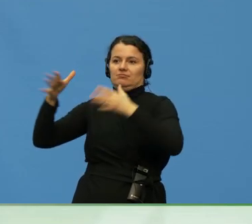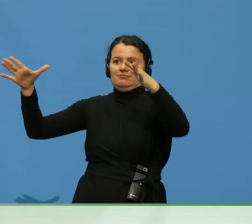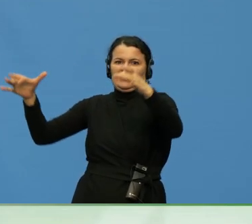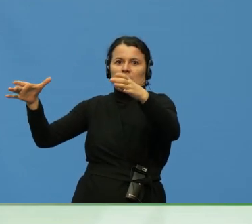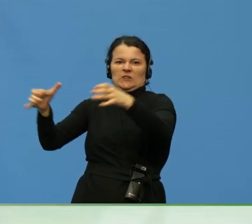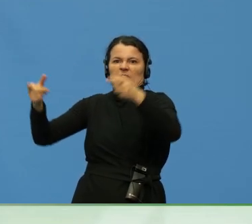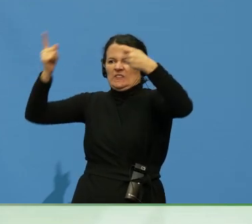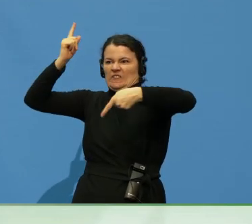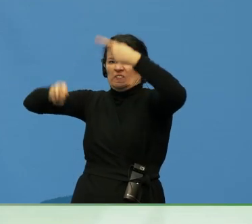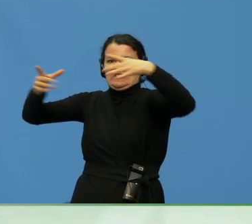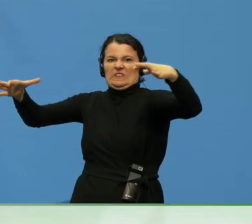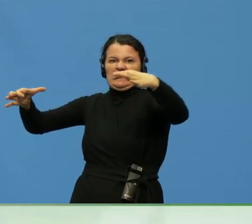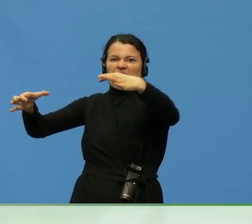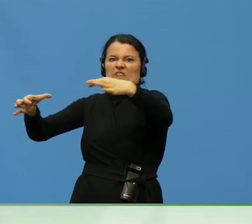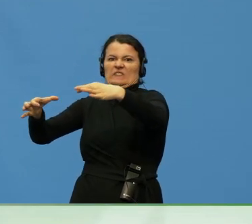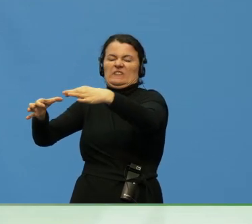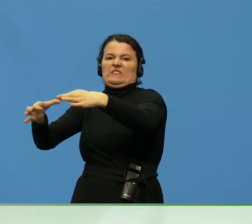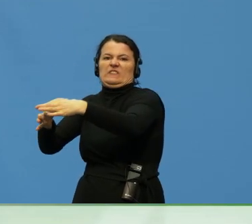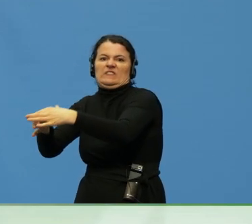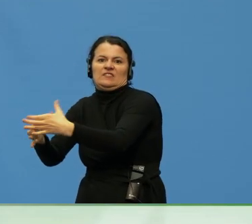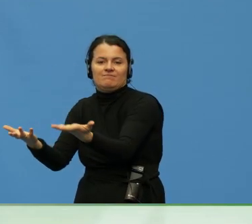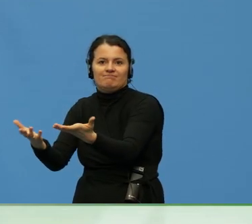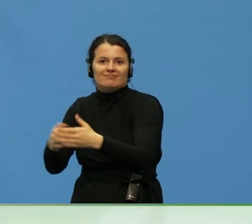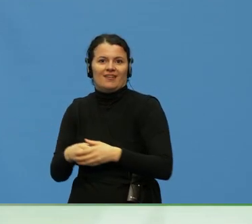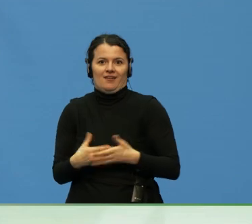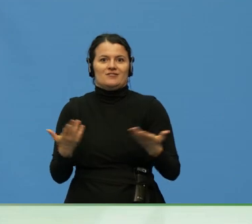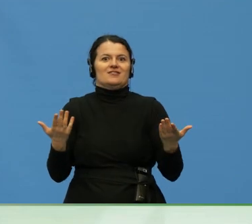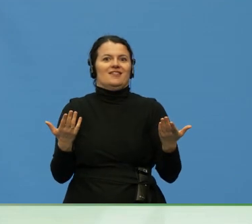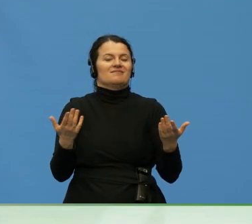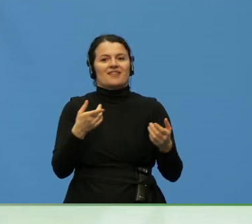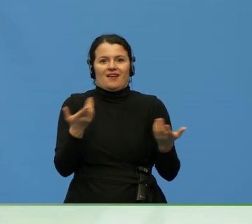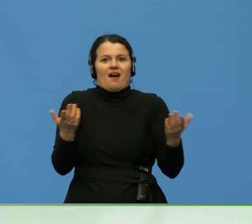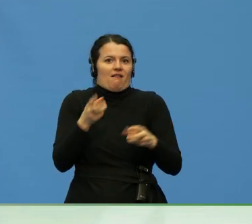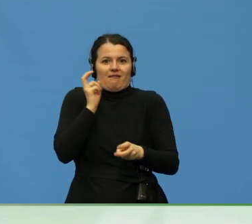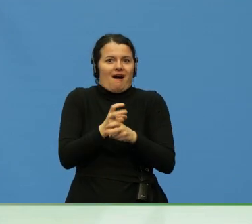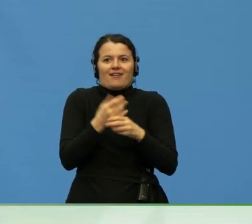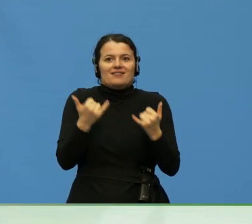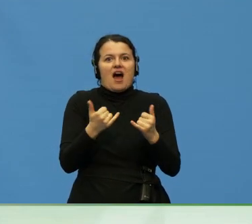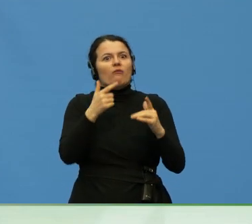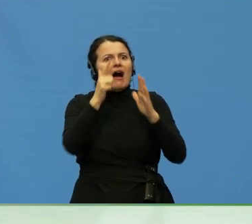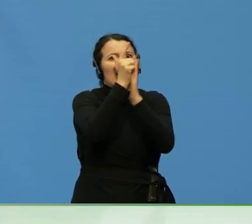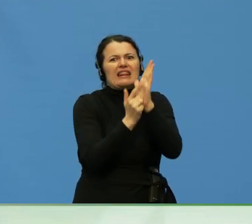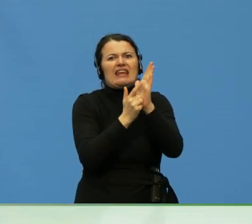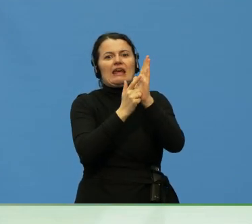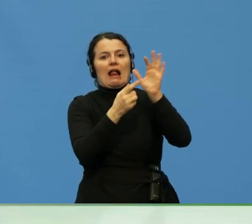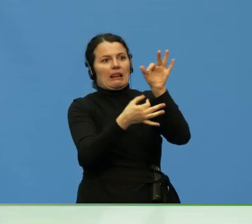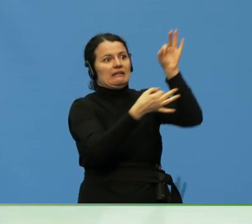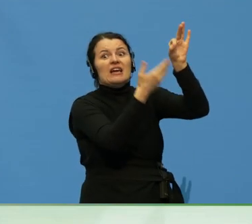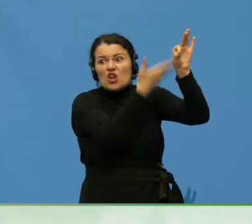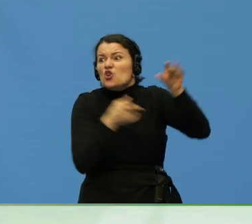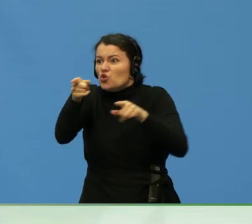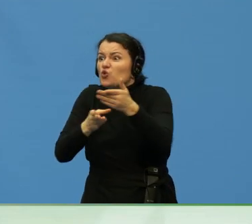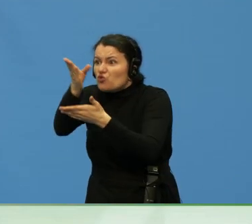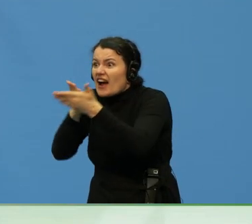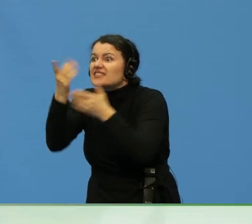legal aid so that people with disabilities can bring cases to challenge rights violations so that